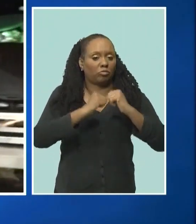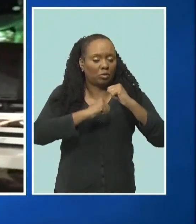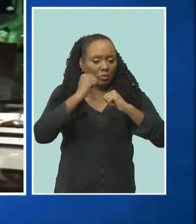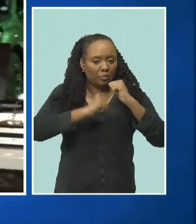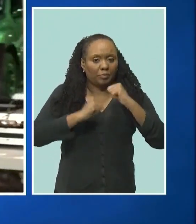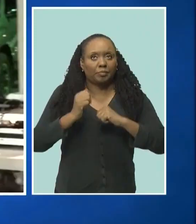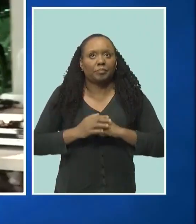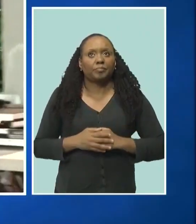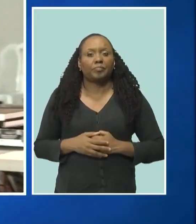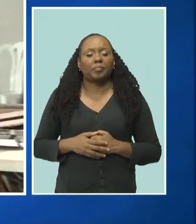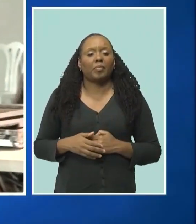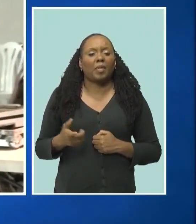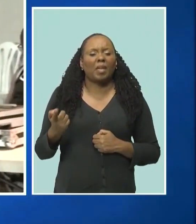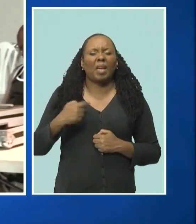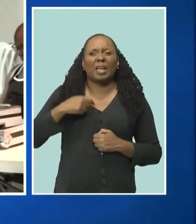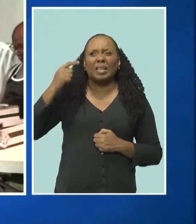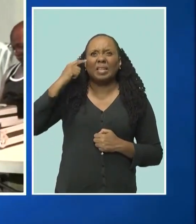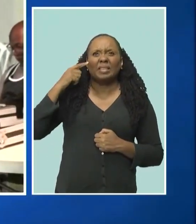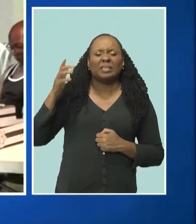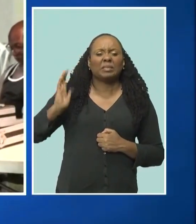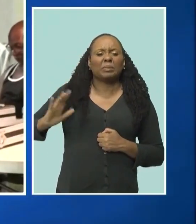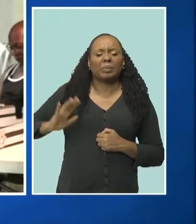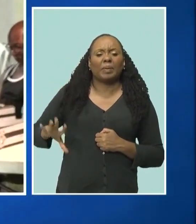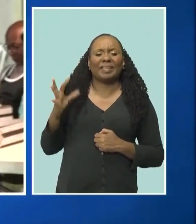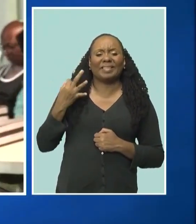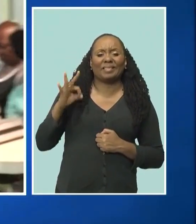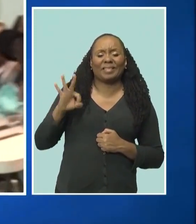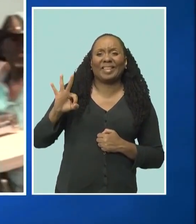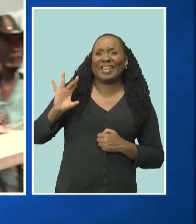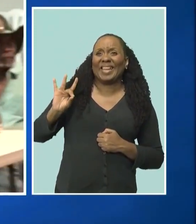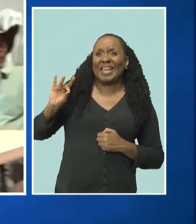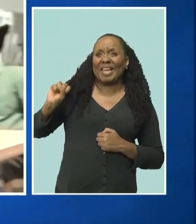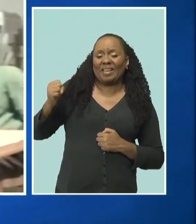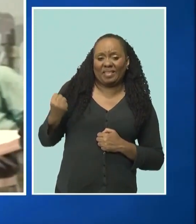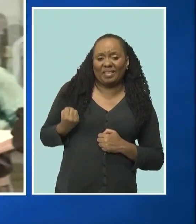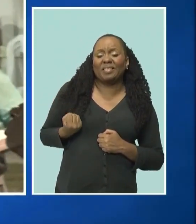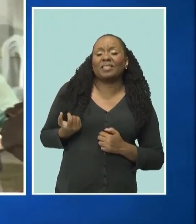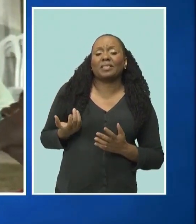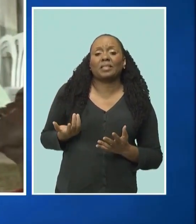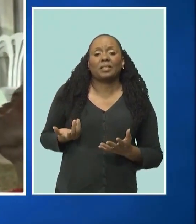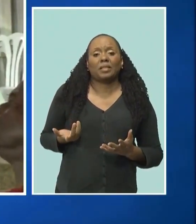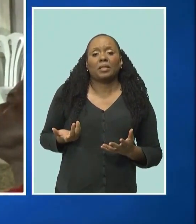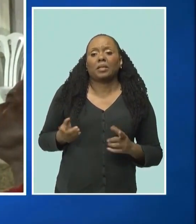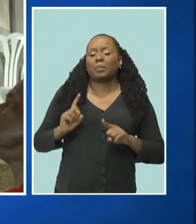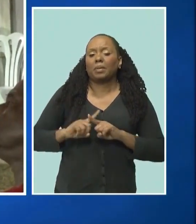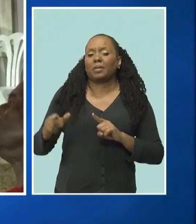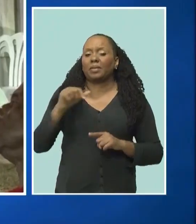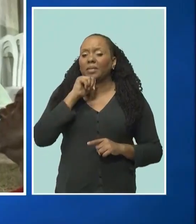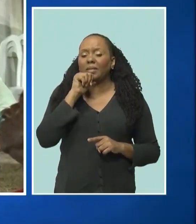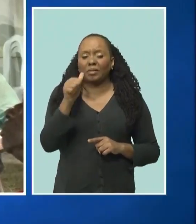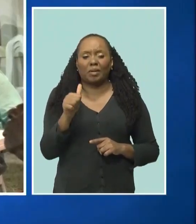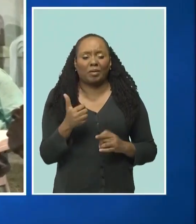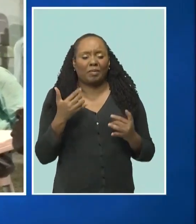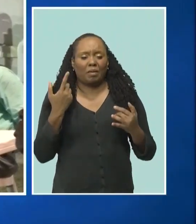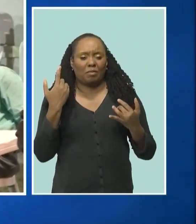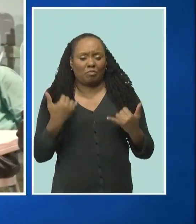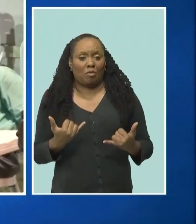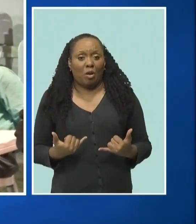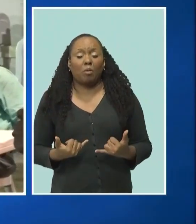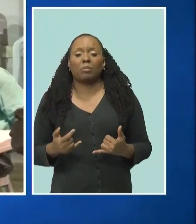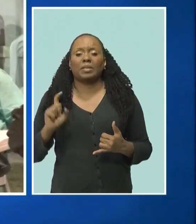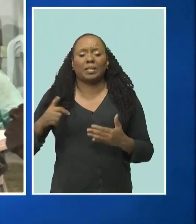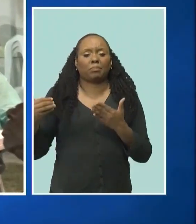years, I believe it was updated even in the 80s perhaps, but it still does not serve a modern school system. We will have to look at that